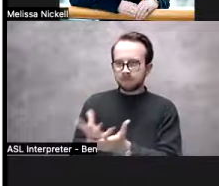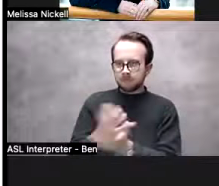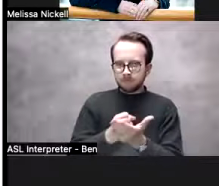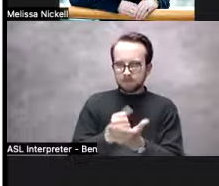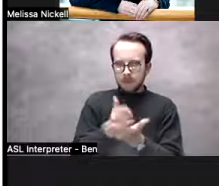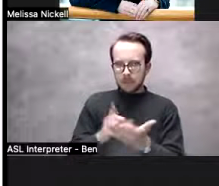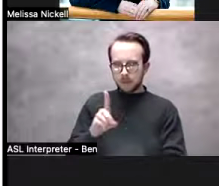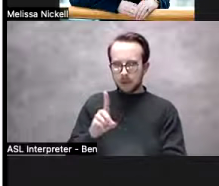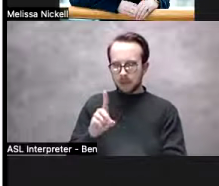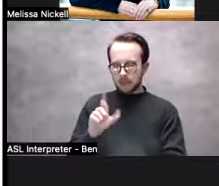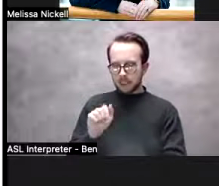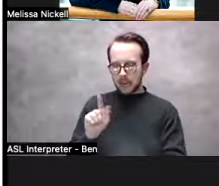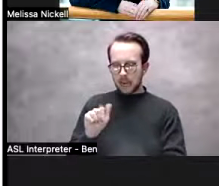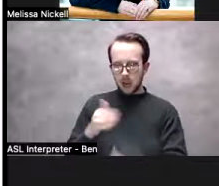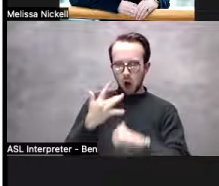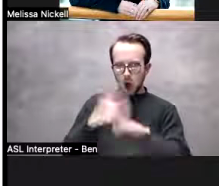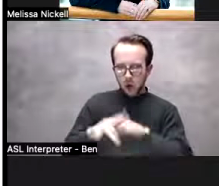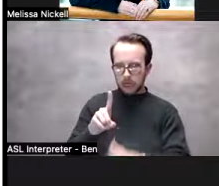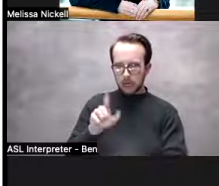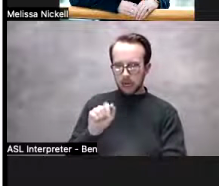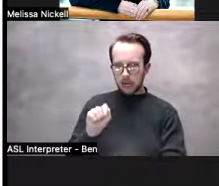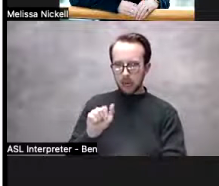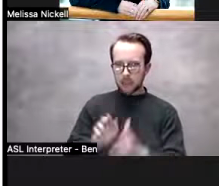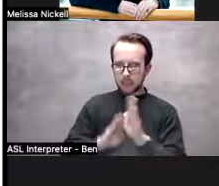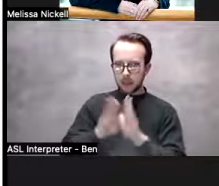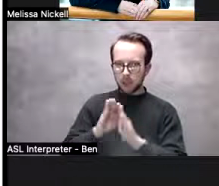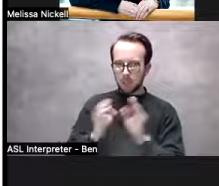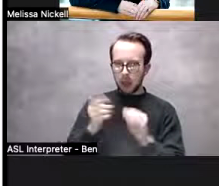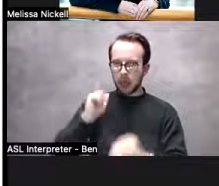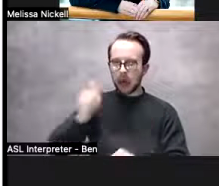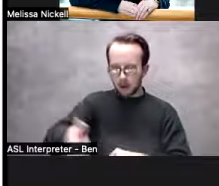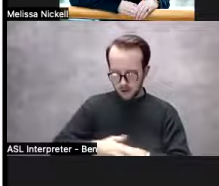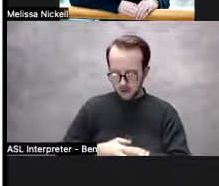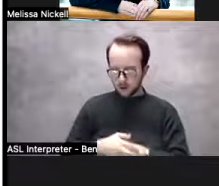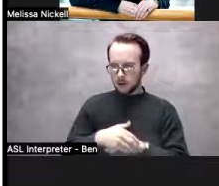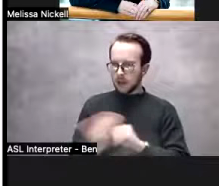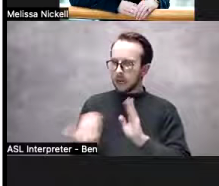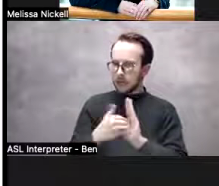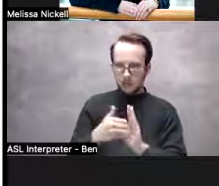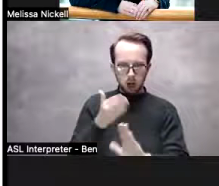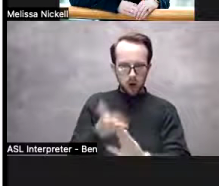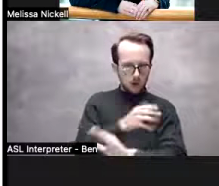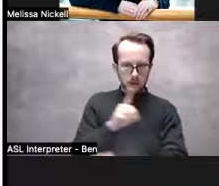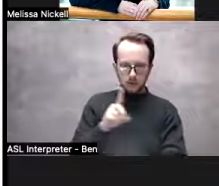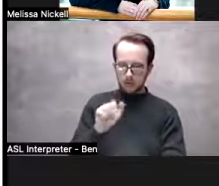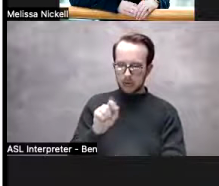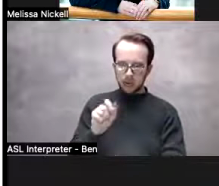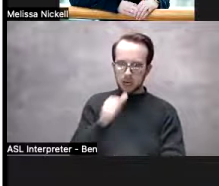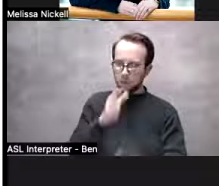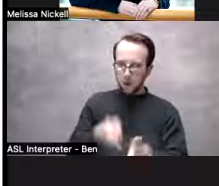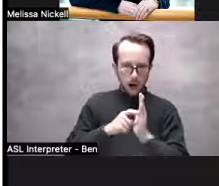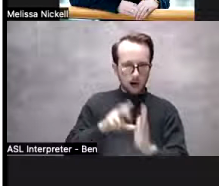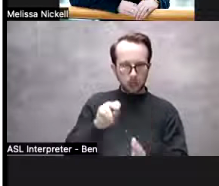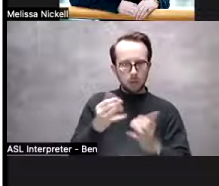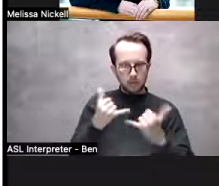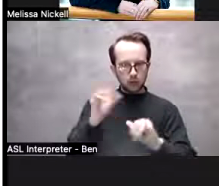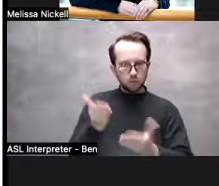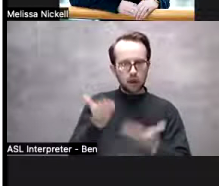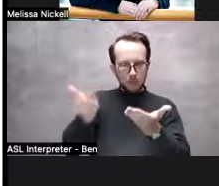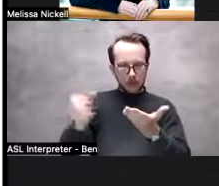could develop into a bigger grant. Once again, preliminary data is not required, but highly recommended. And with